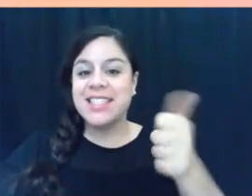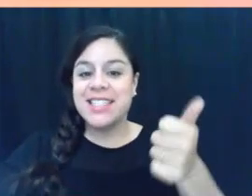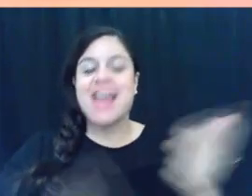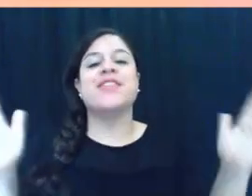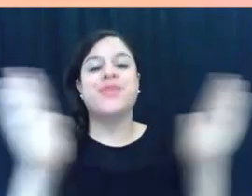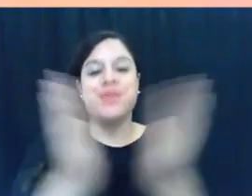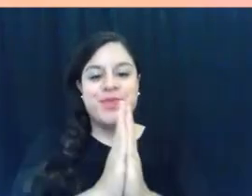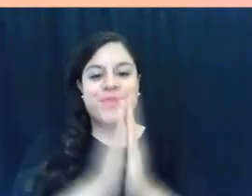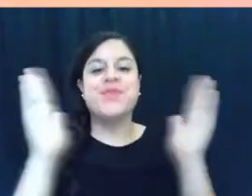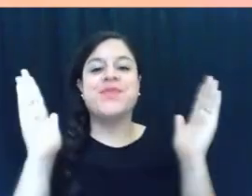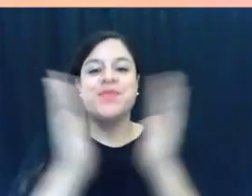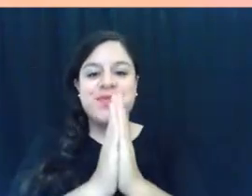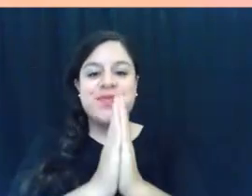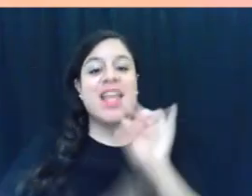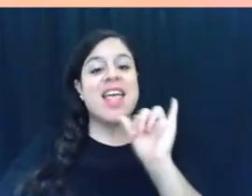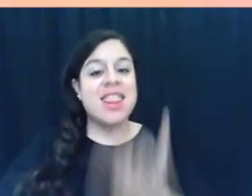1, 2, 3, 4, 5, 6, 7, 8, 9, 10.